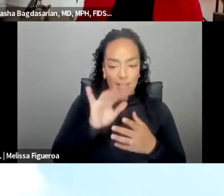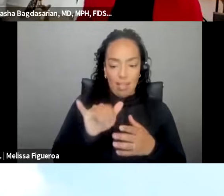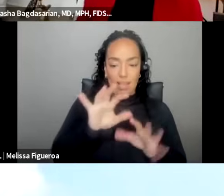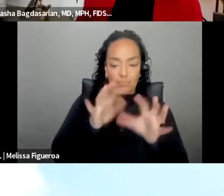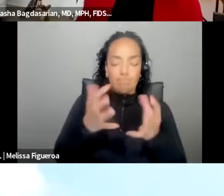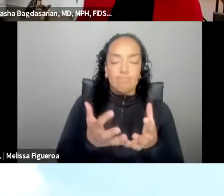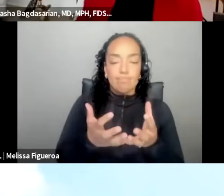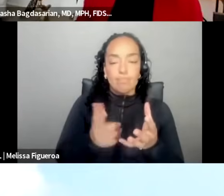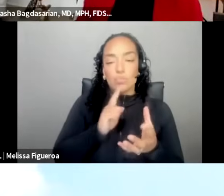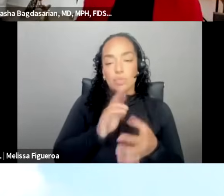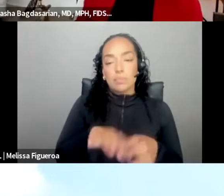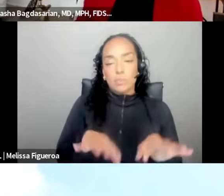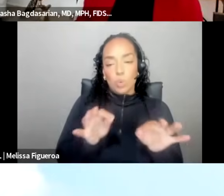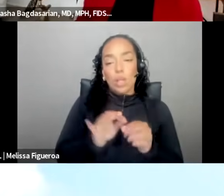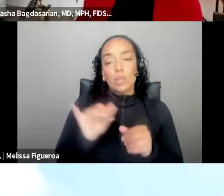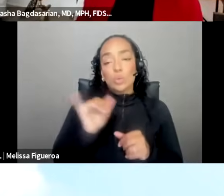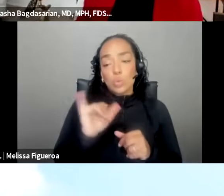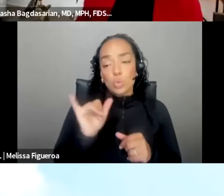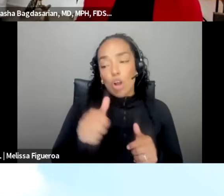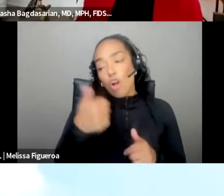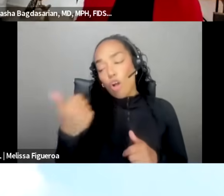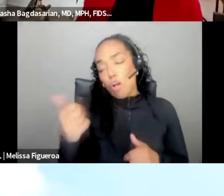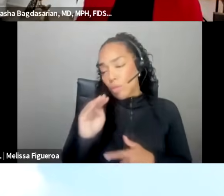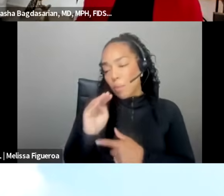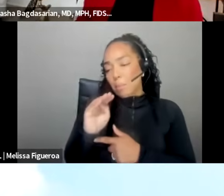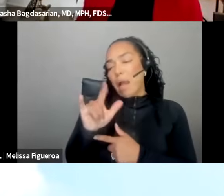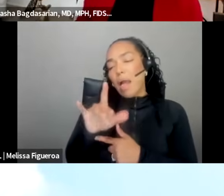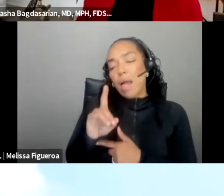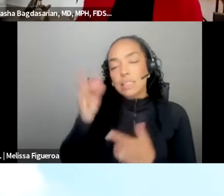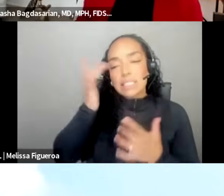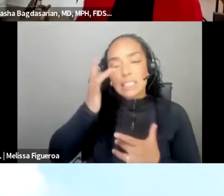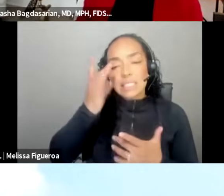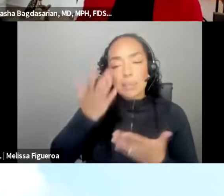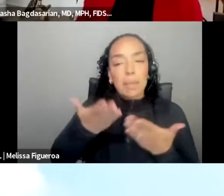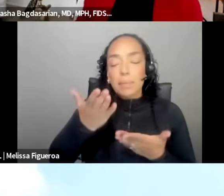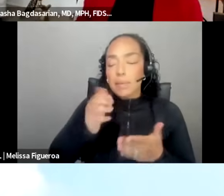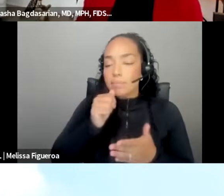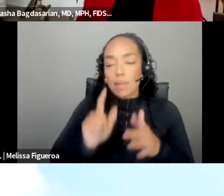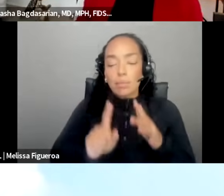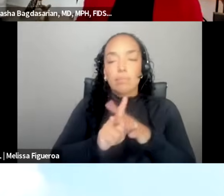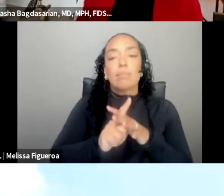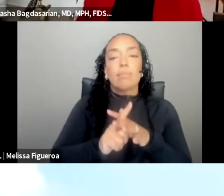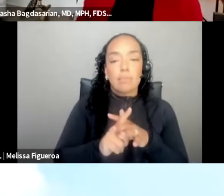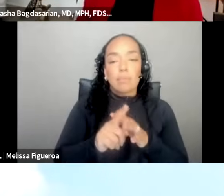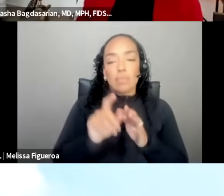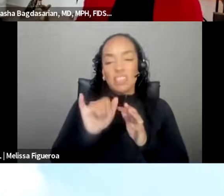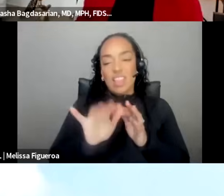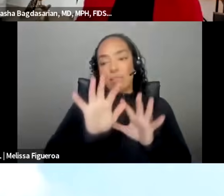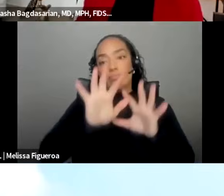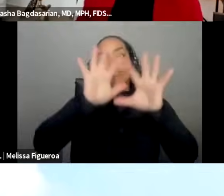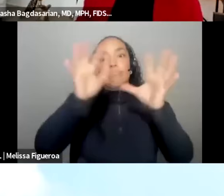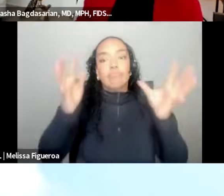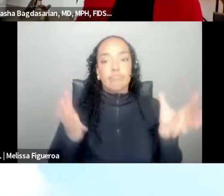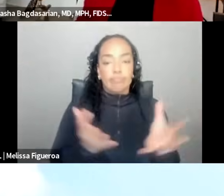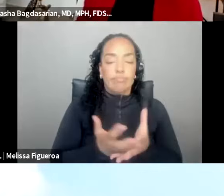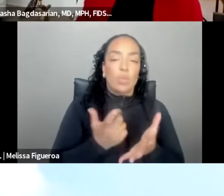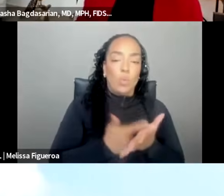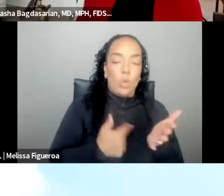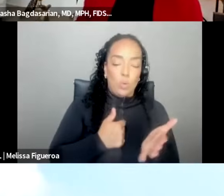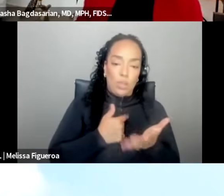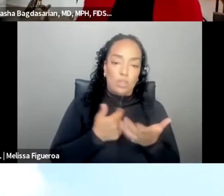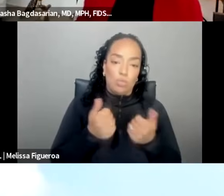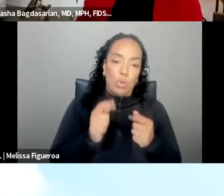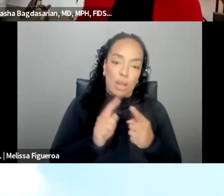there's other mild illnesses that aren't presenting to care, that all of that is what we would hope to